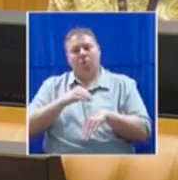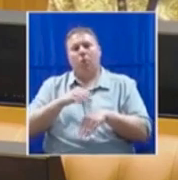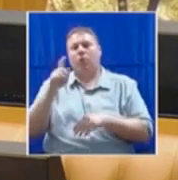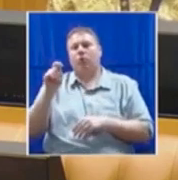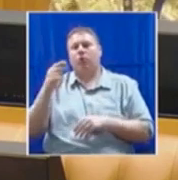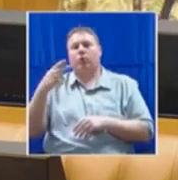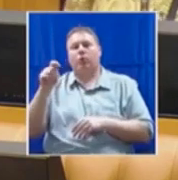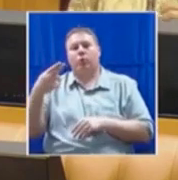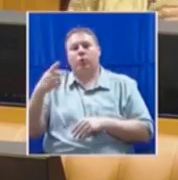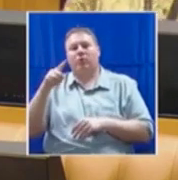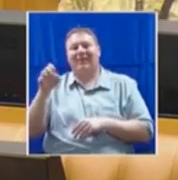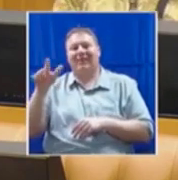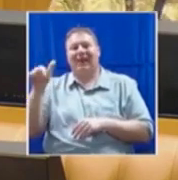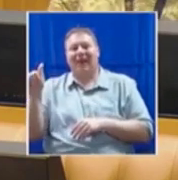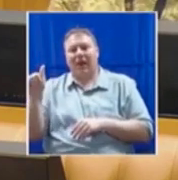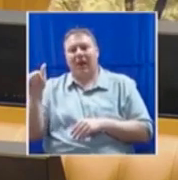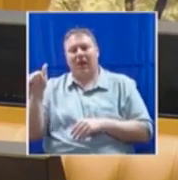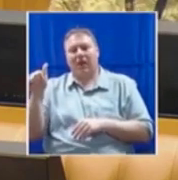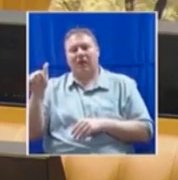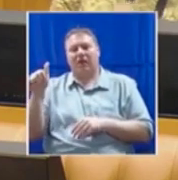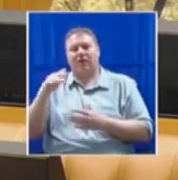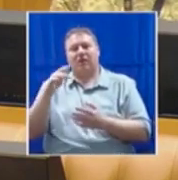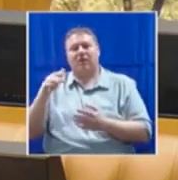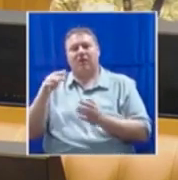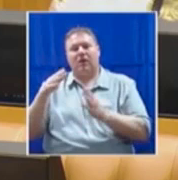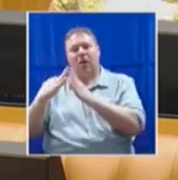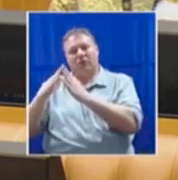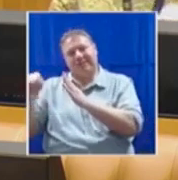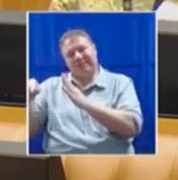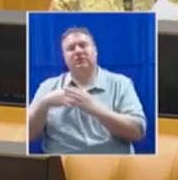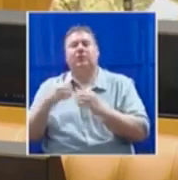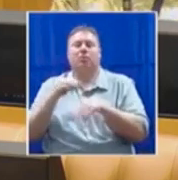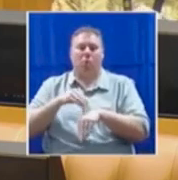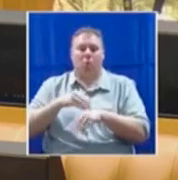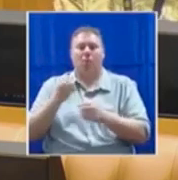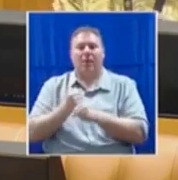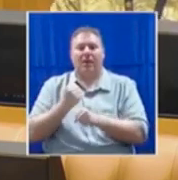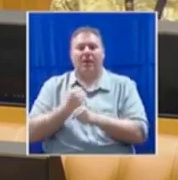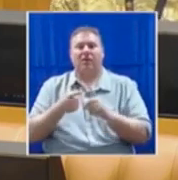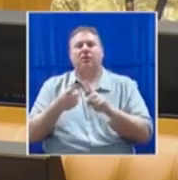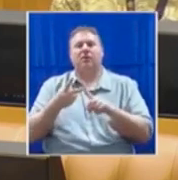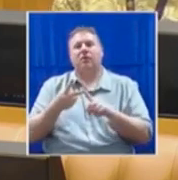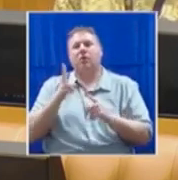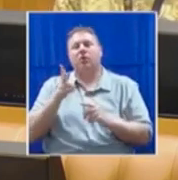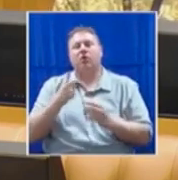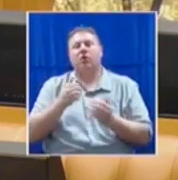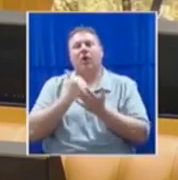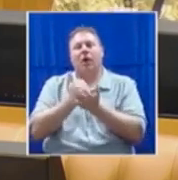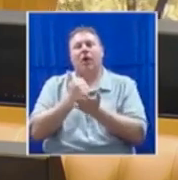To Honorable Minister of Public Works also said that they will help by